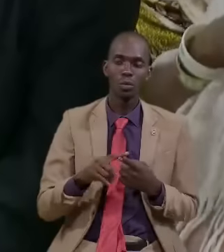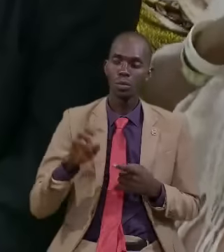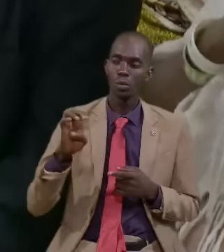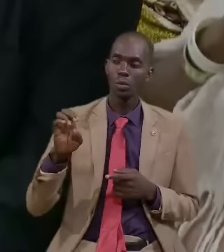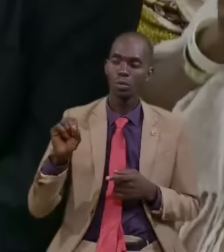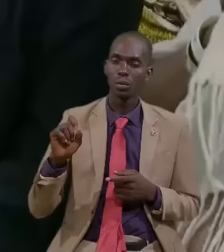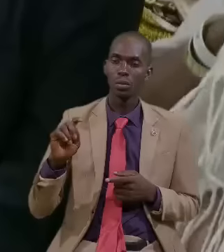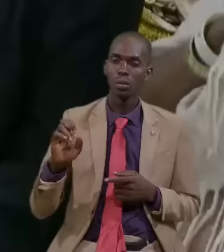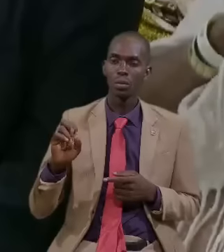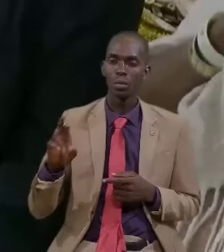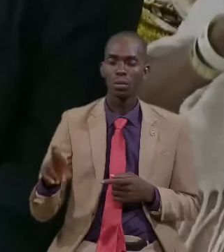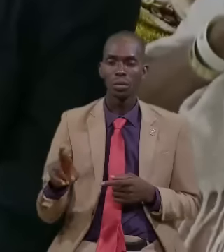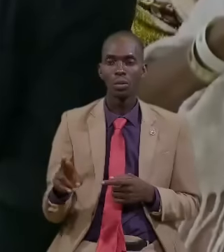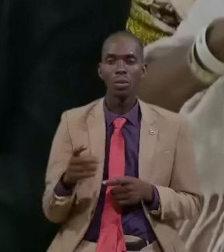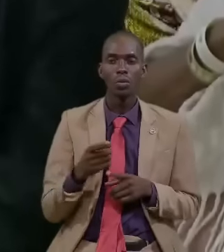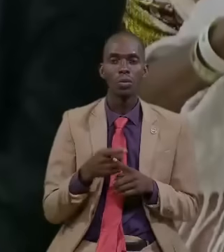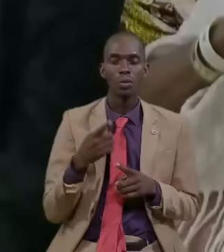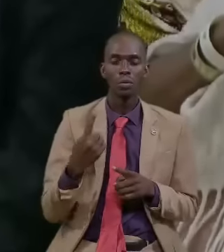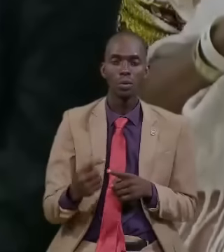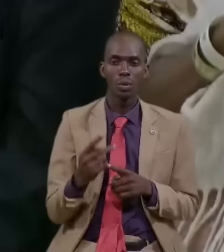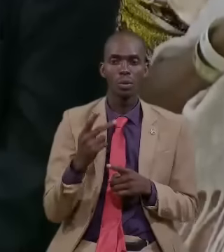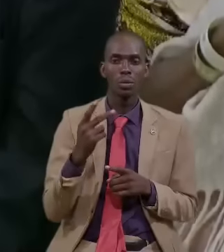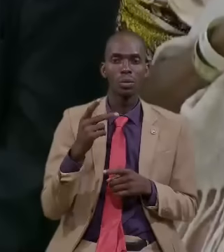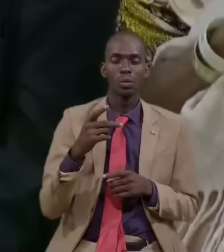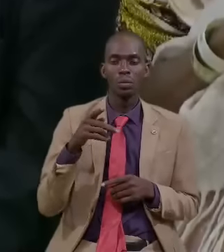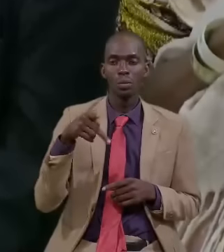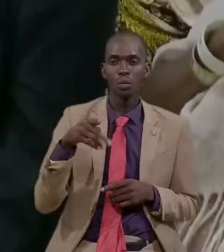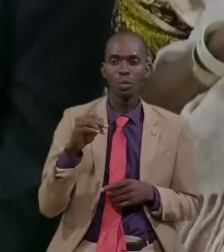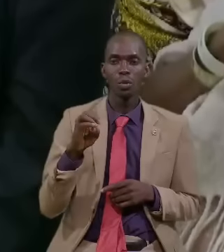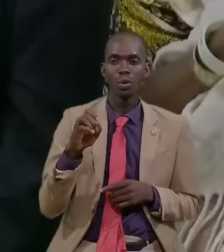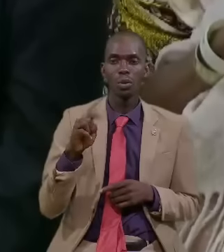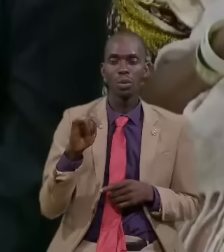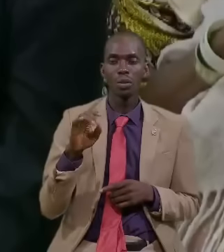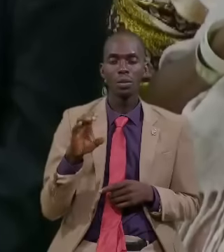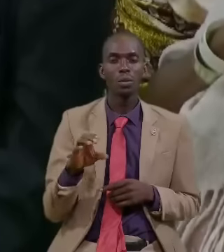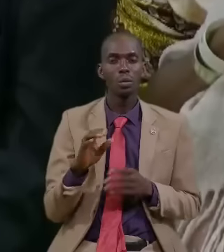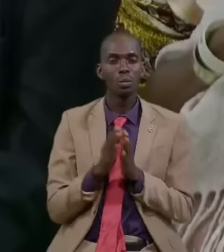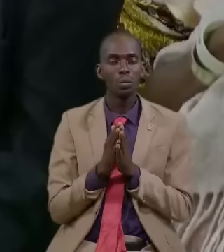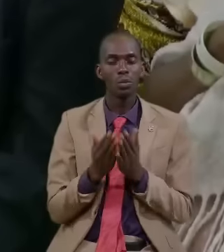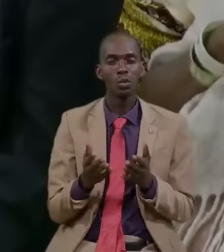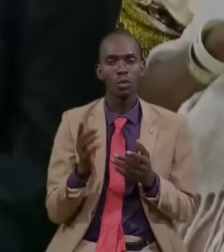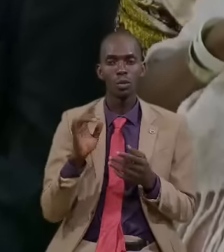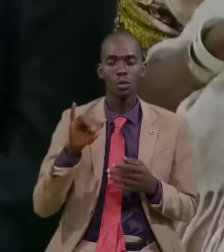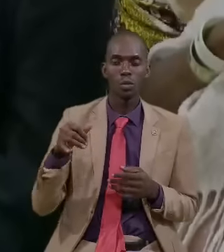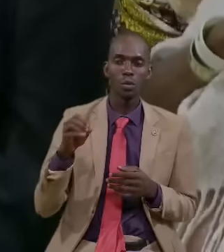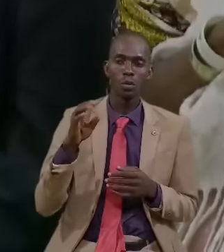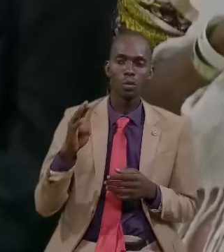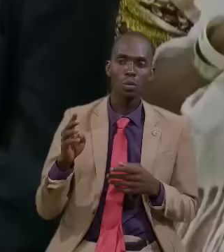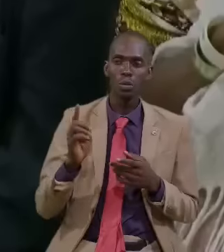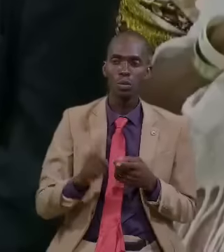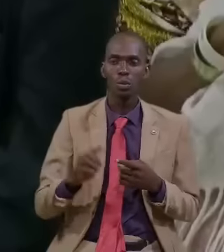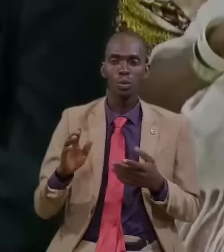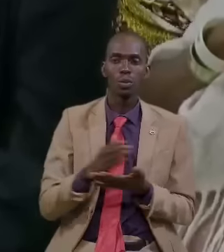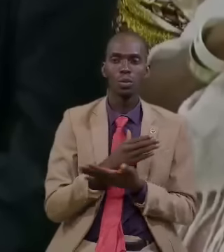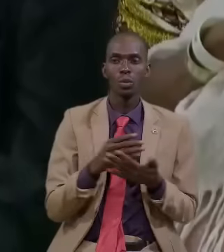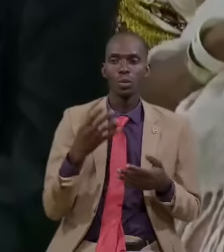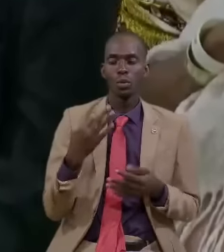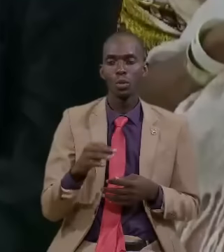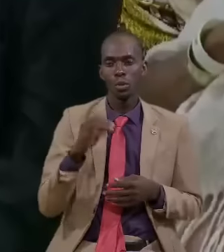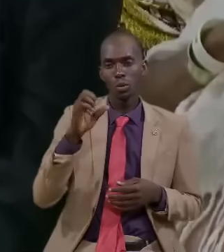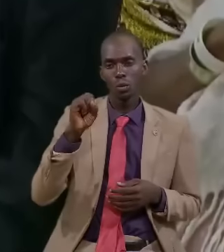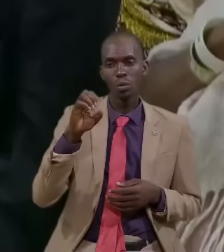From the poetic books, from Job to the Songs of Solomon. And then from the prophets, major